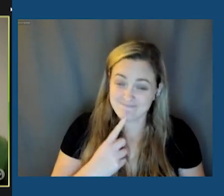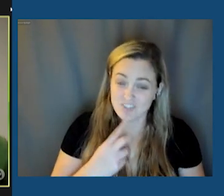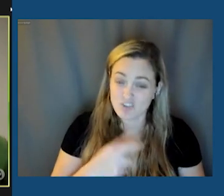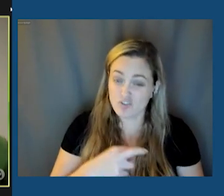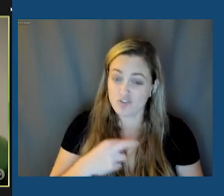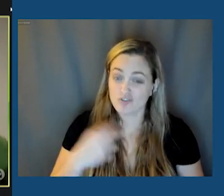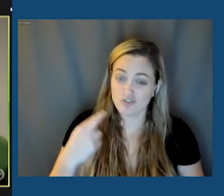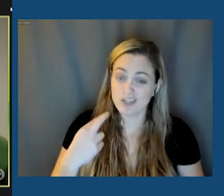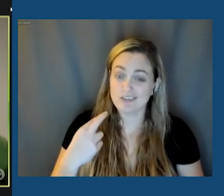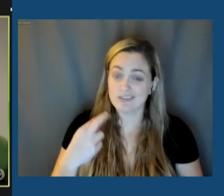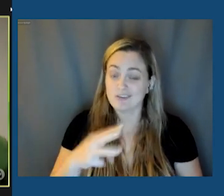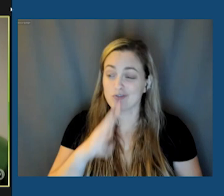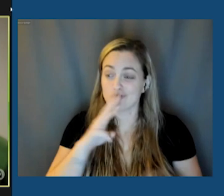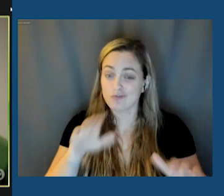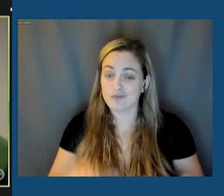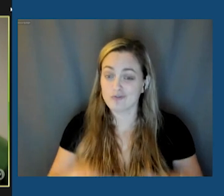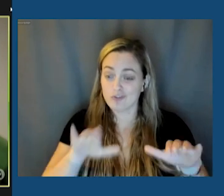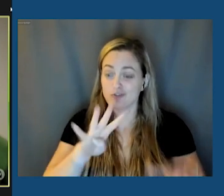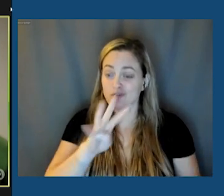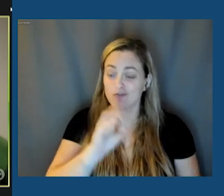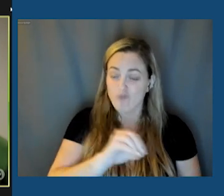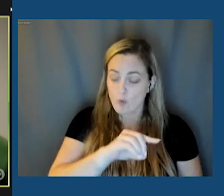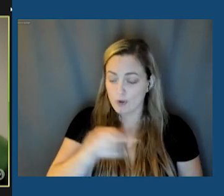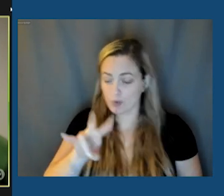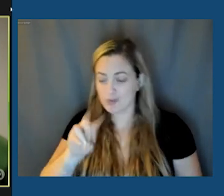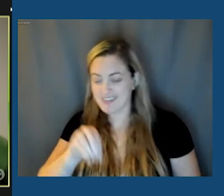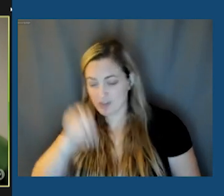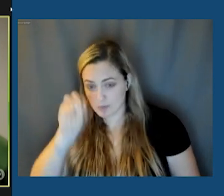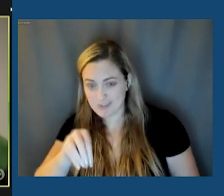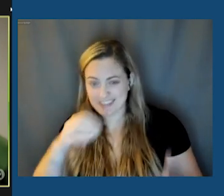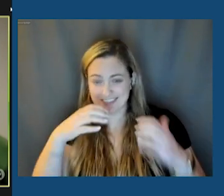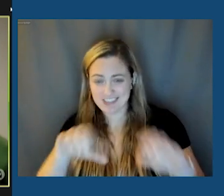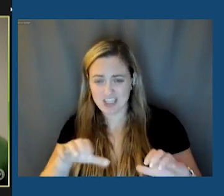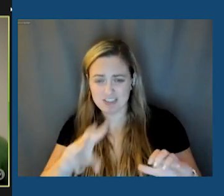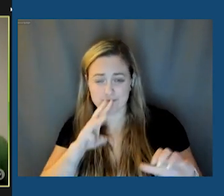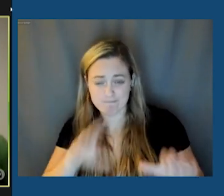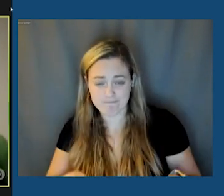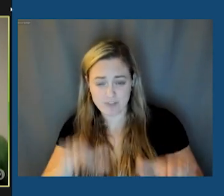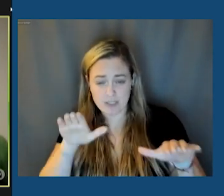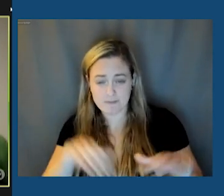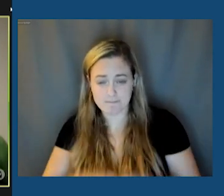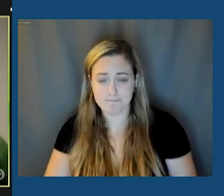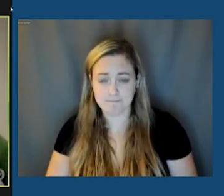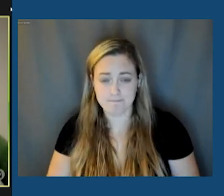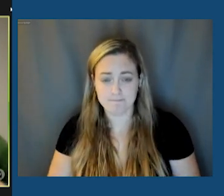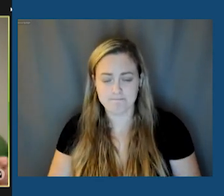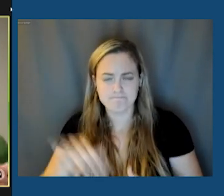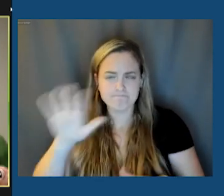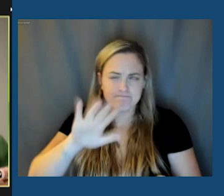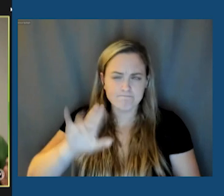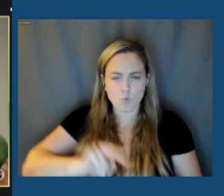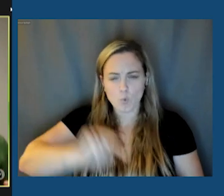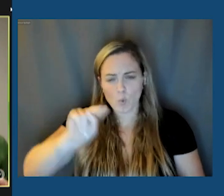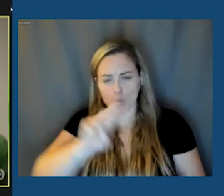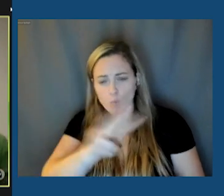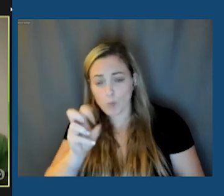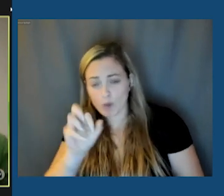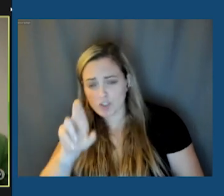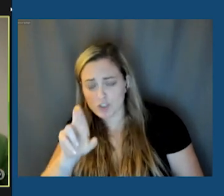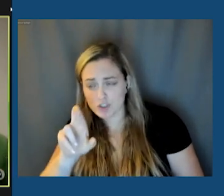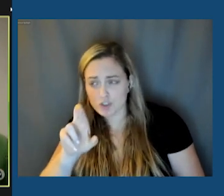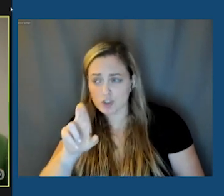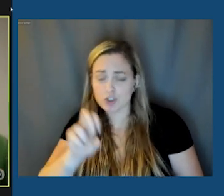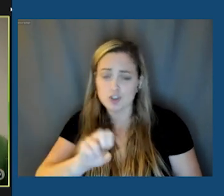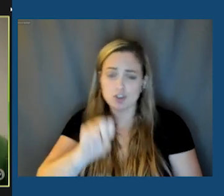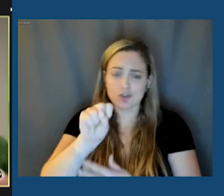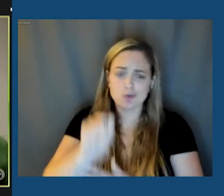flash flooding, 40 to 70% chance of flash flooding somewhere, in northern Westchester, all the way to southern Greene,